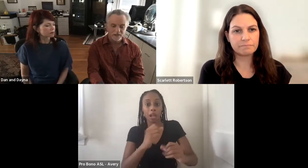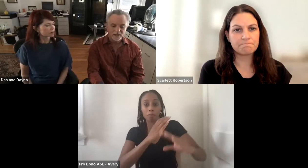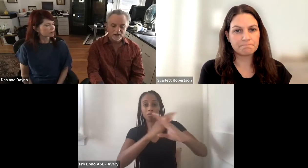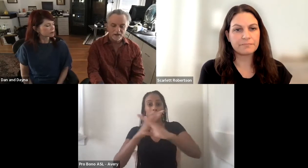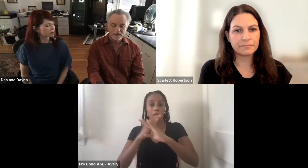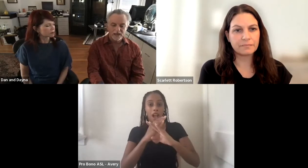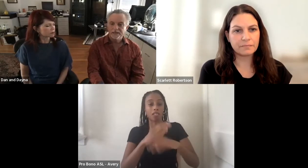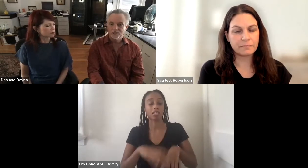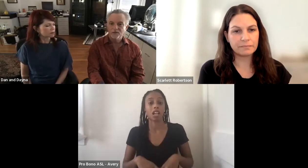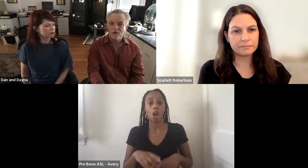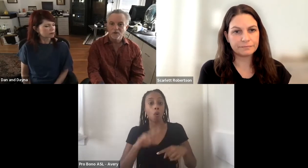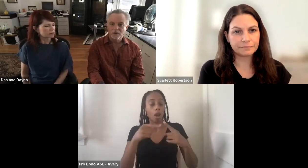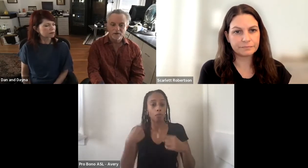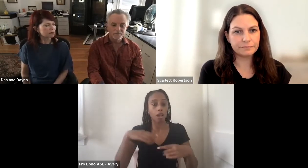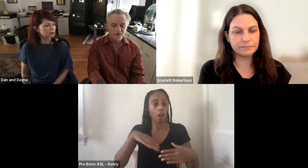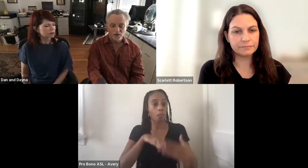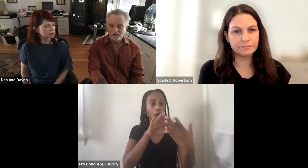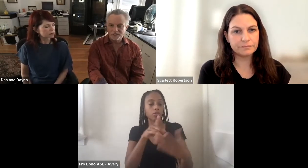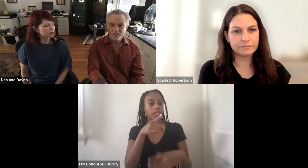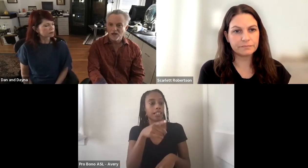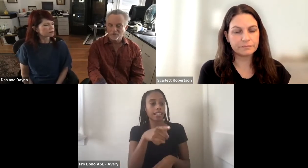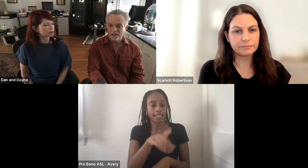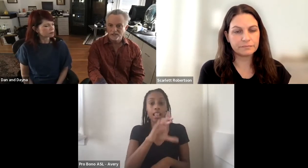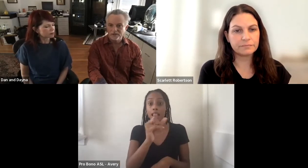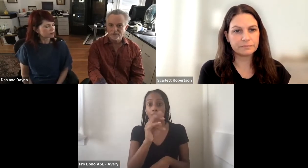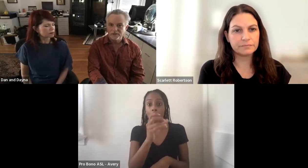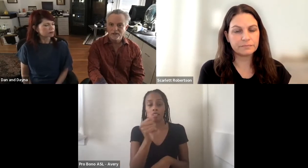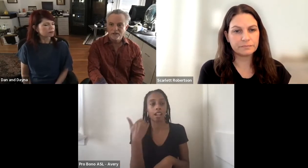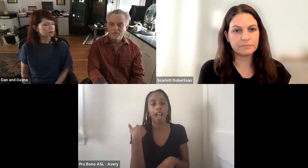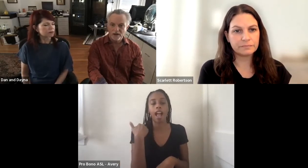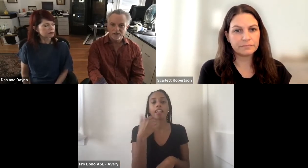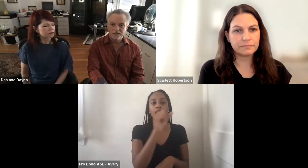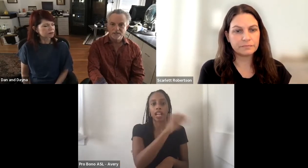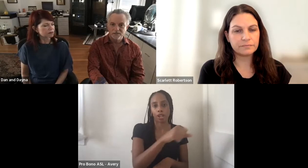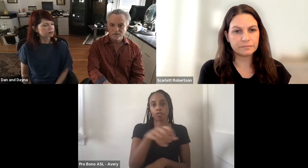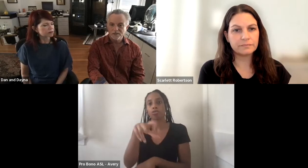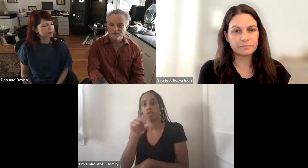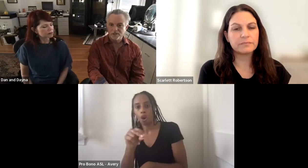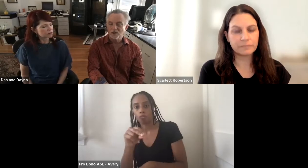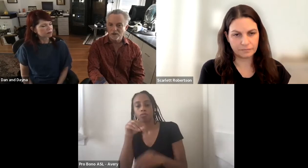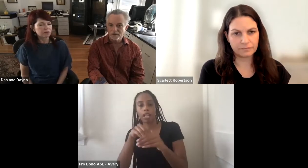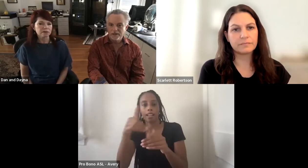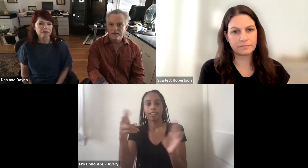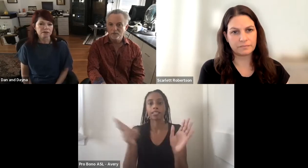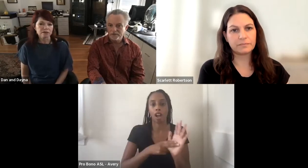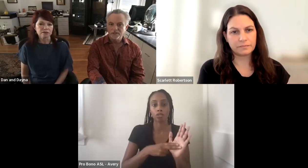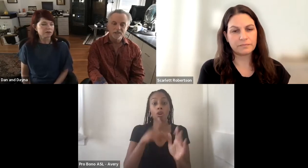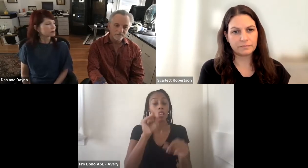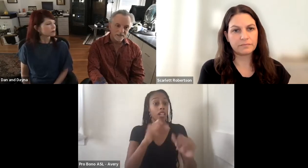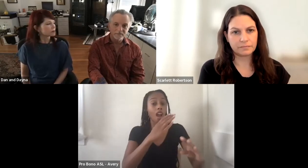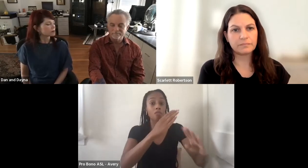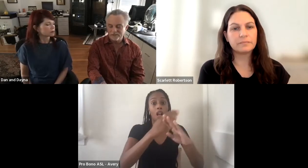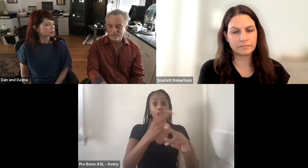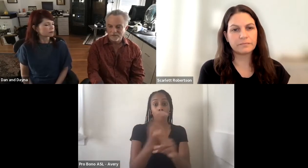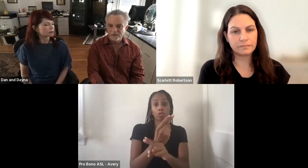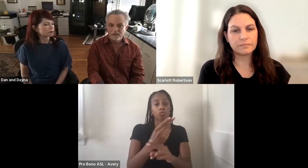approached him, he had a yes or no clause in his contract. So he could block the use of the song in movies and